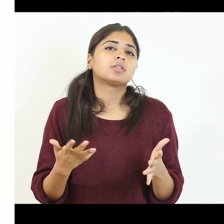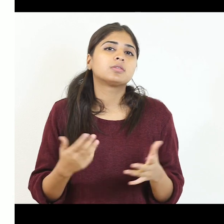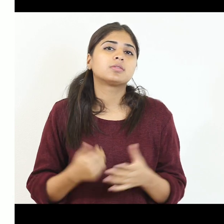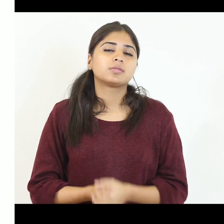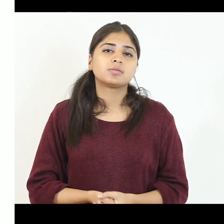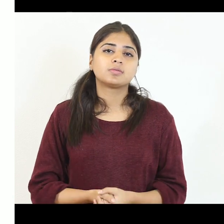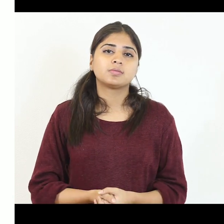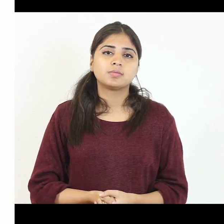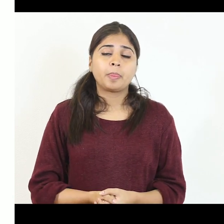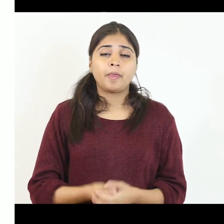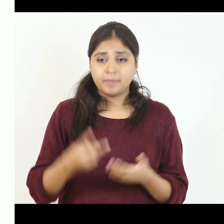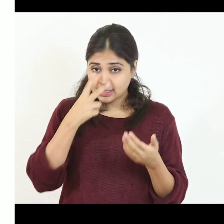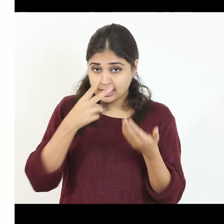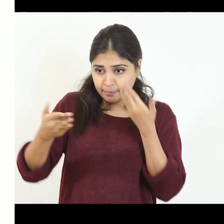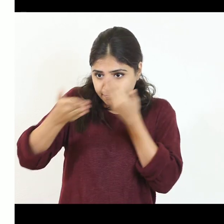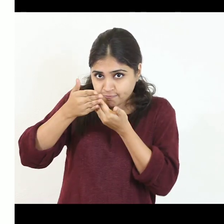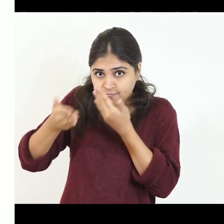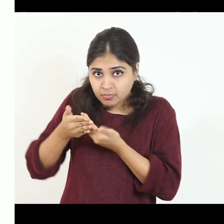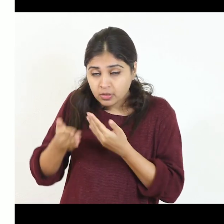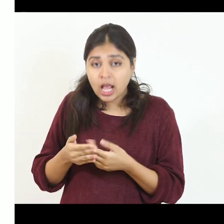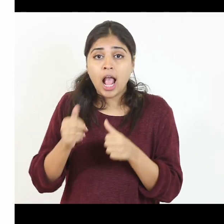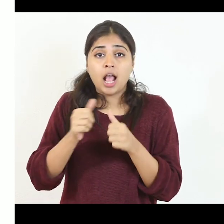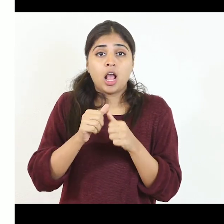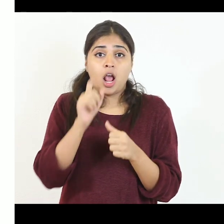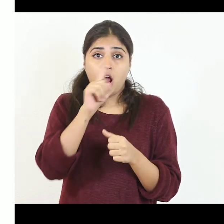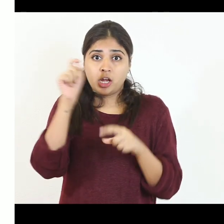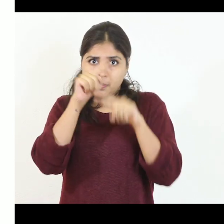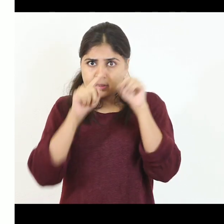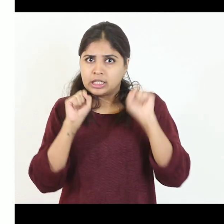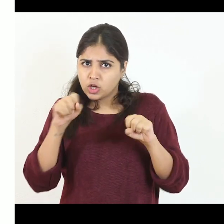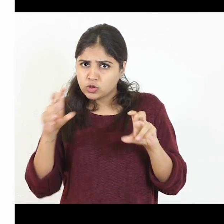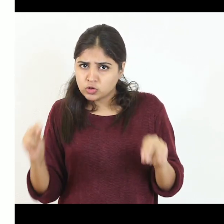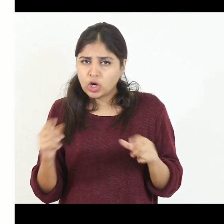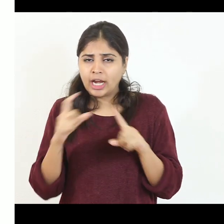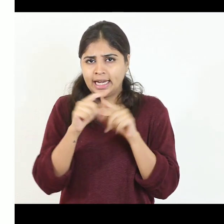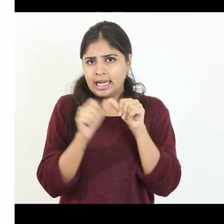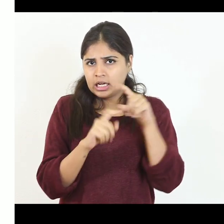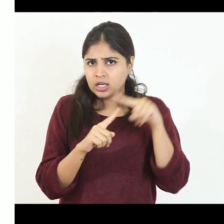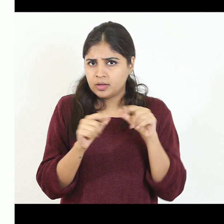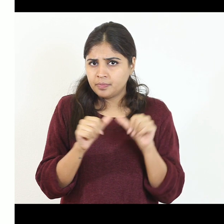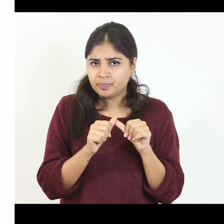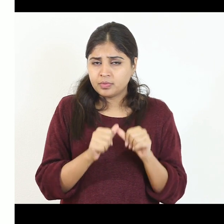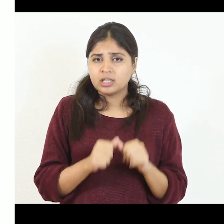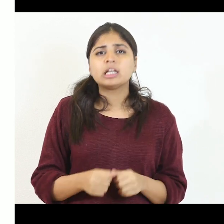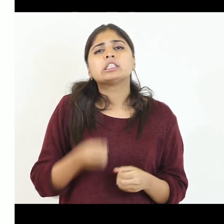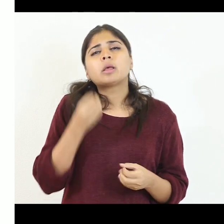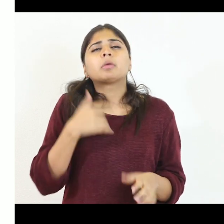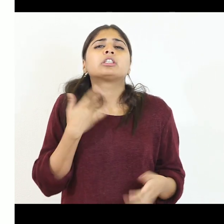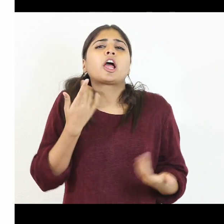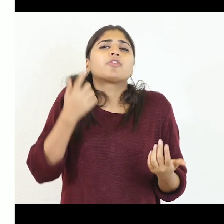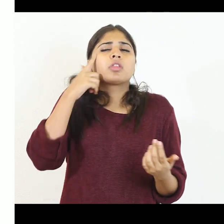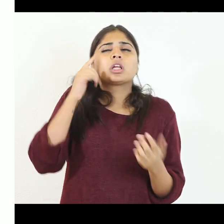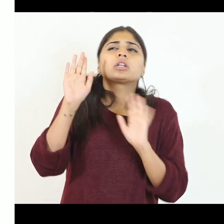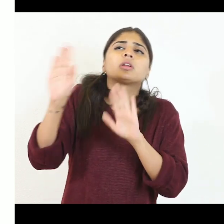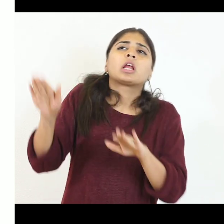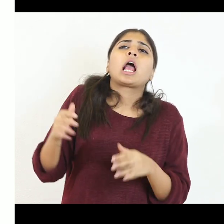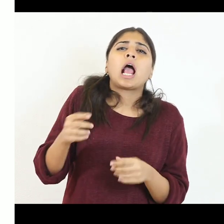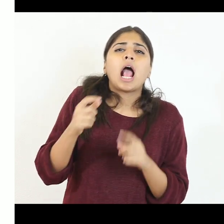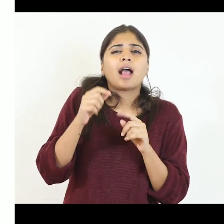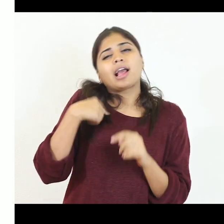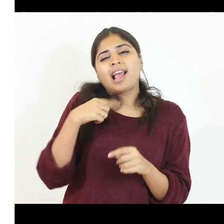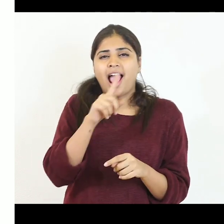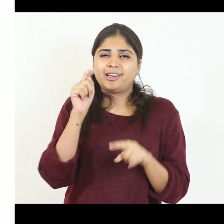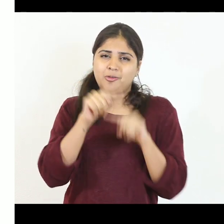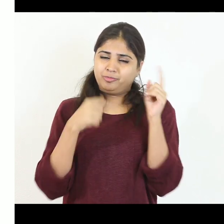Number 3. Verifying accuracy of data. Simply relying on the accuracy of data is not a good